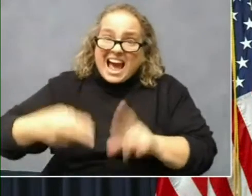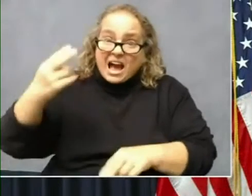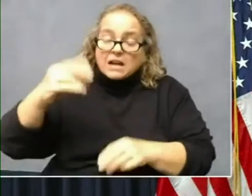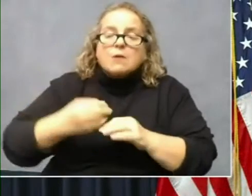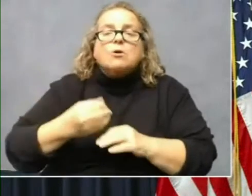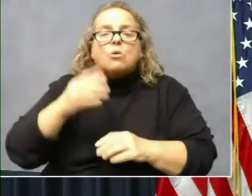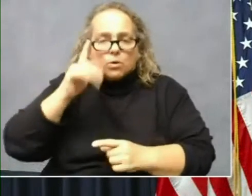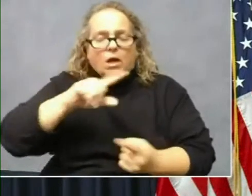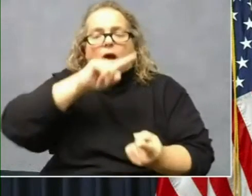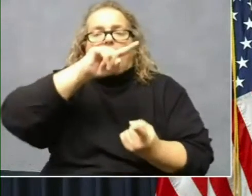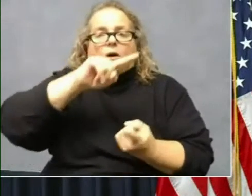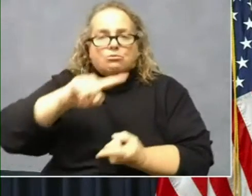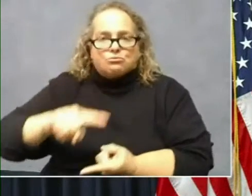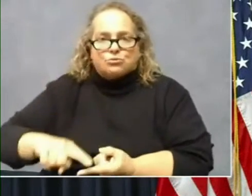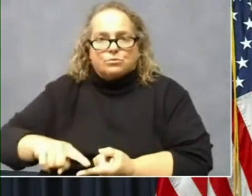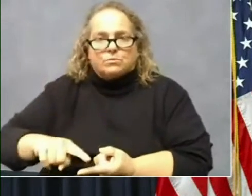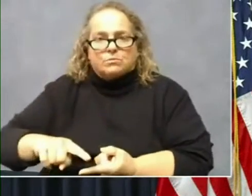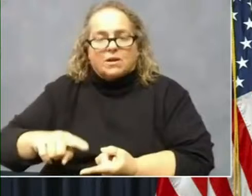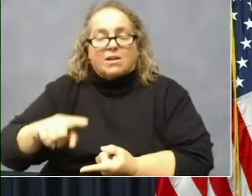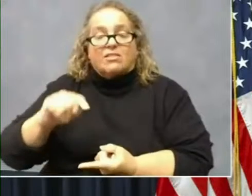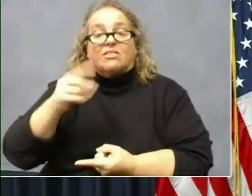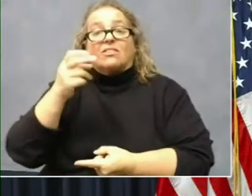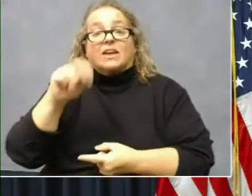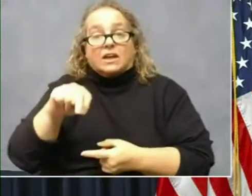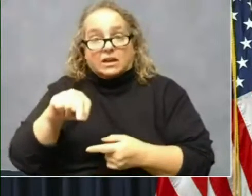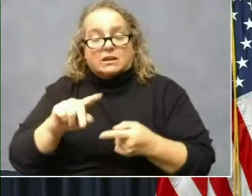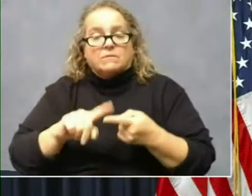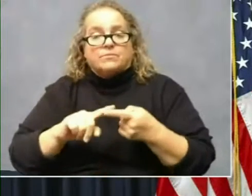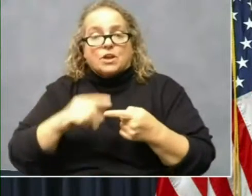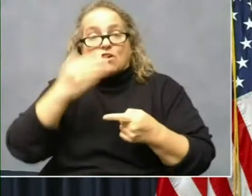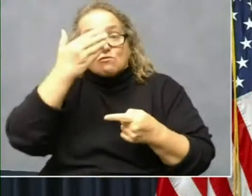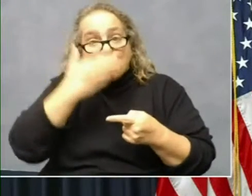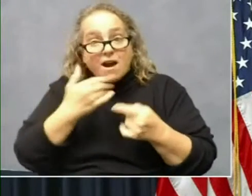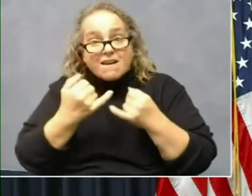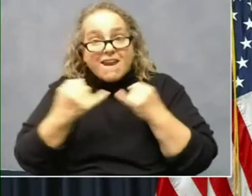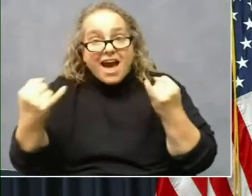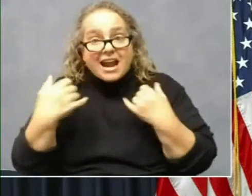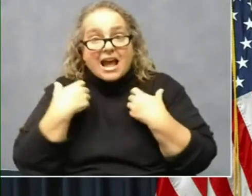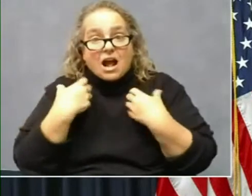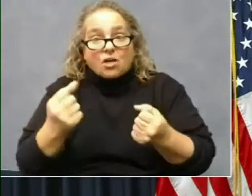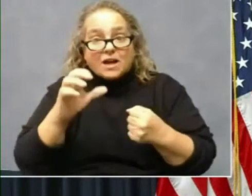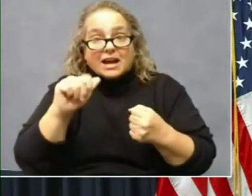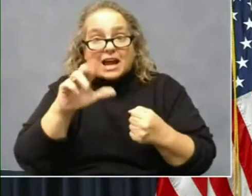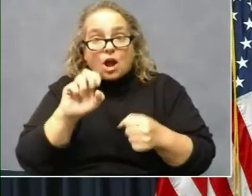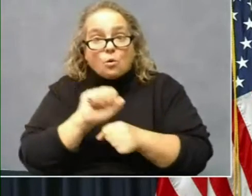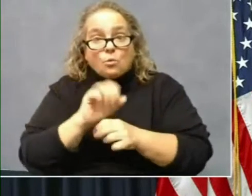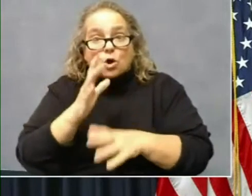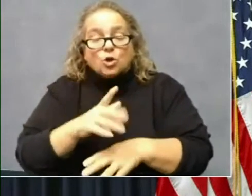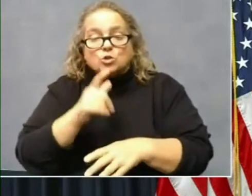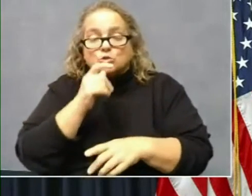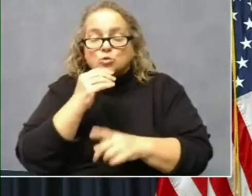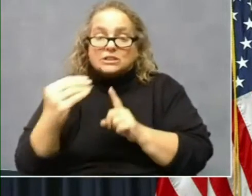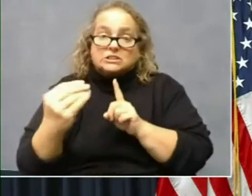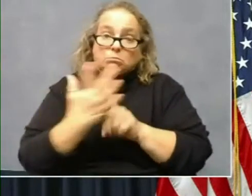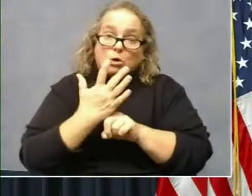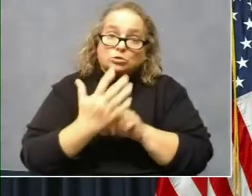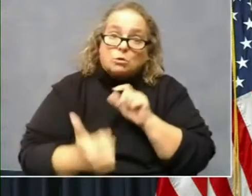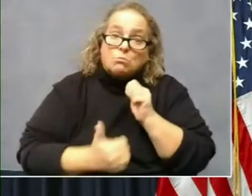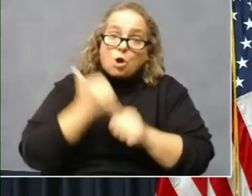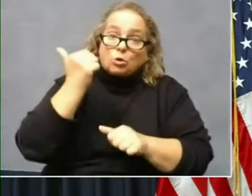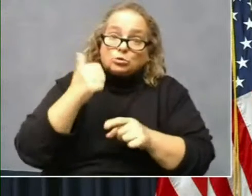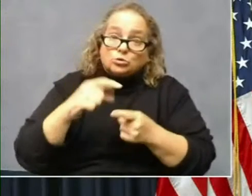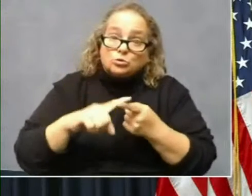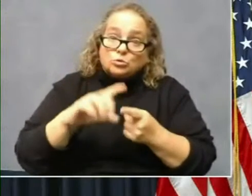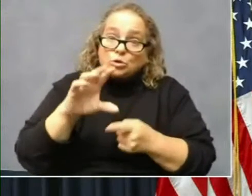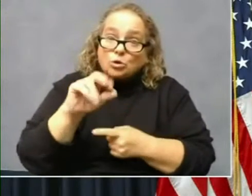workers, those that are impacted the most or exposed the most to COVID. So better news in how much